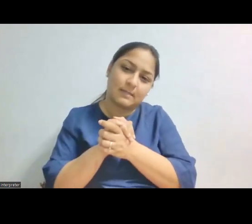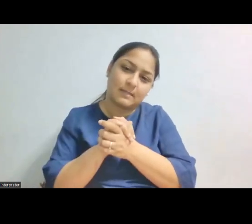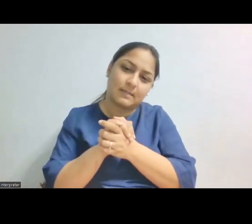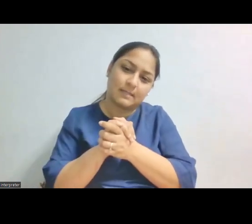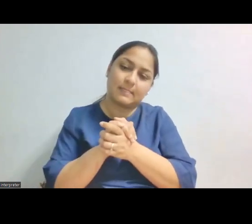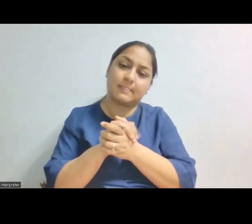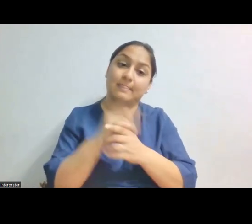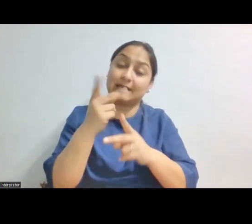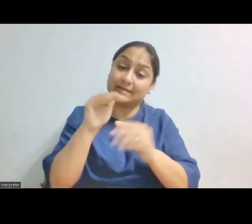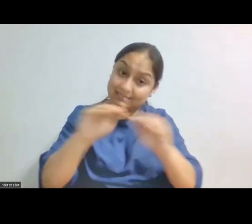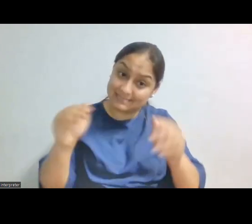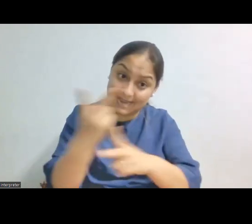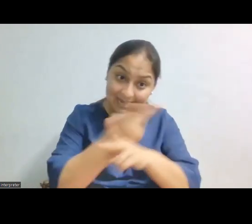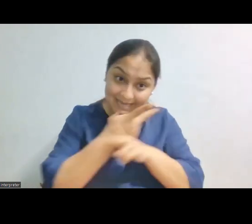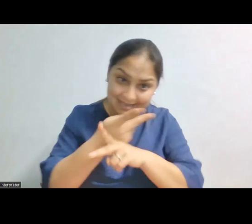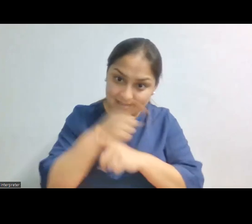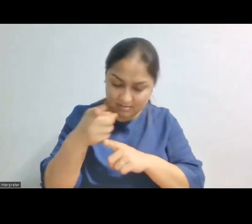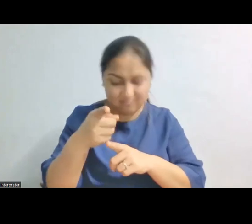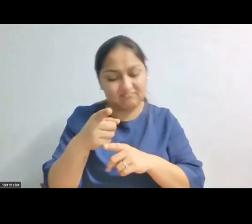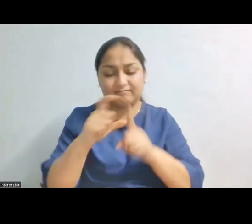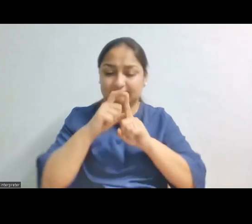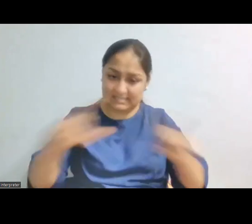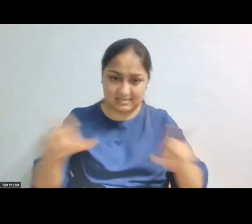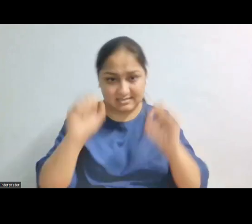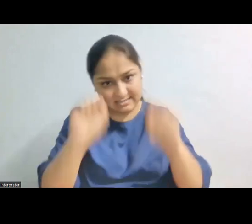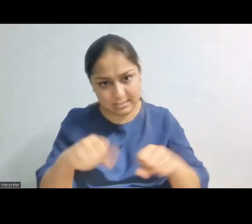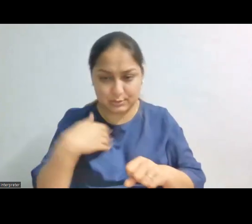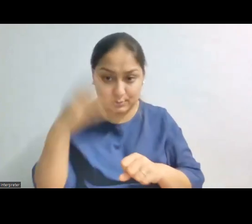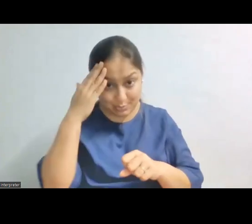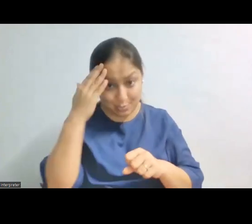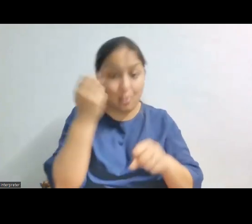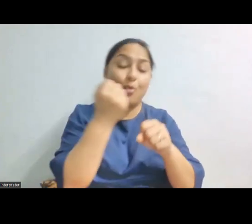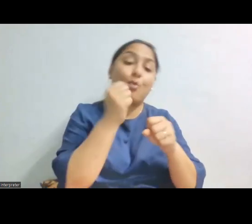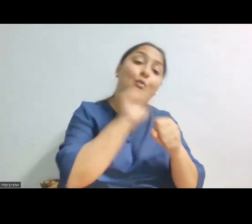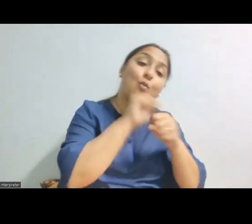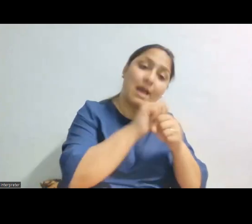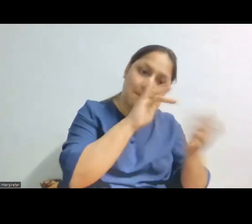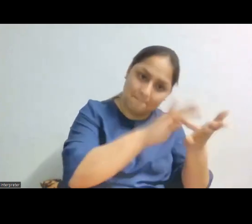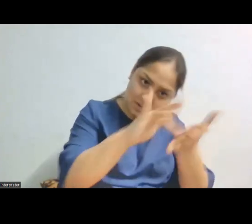Childcare is shown to be very critical to women's participation in the workforce, as many of us know, and